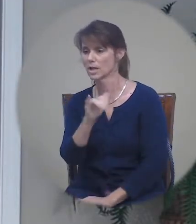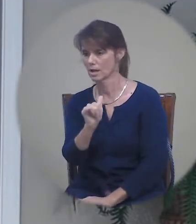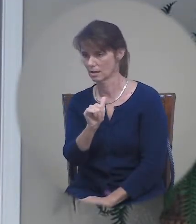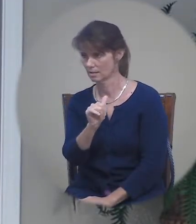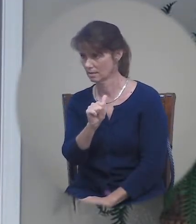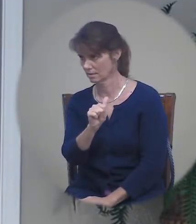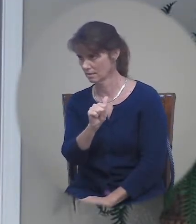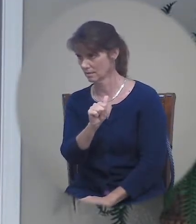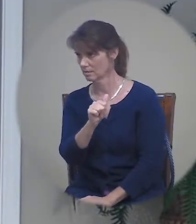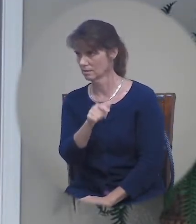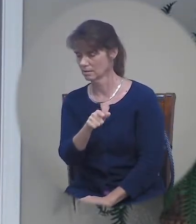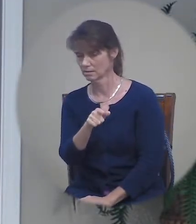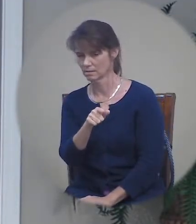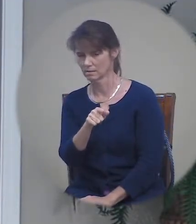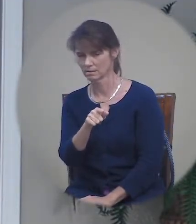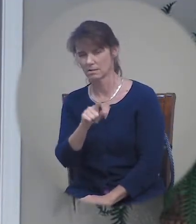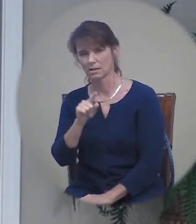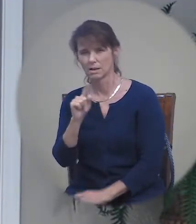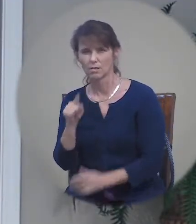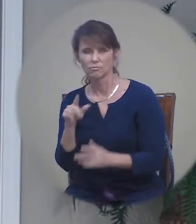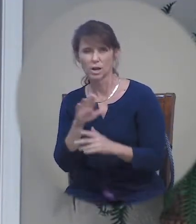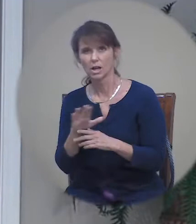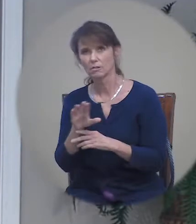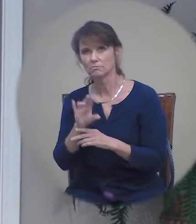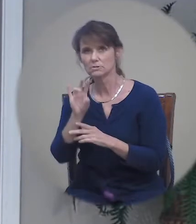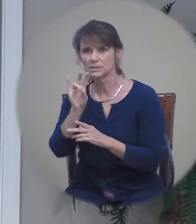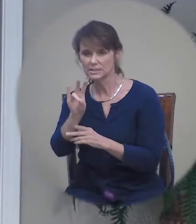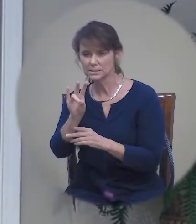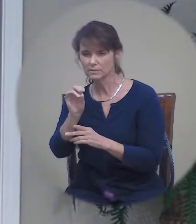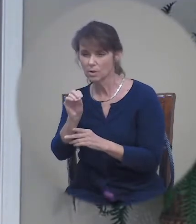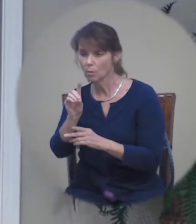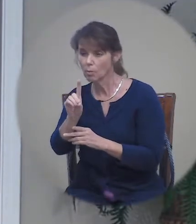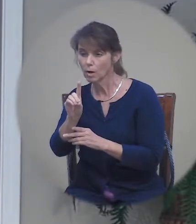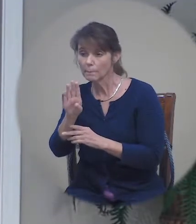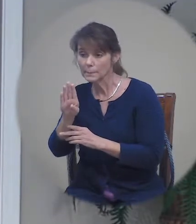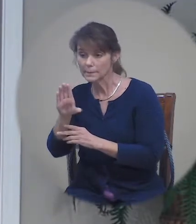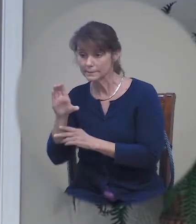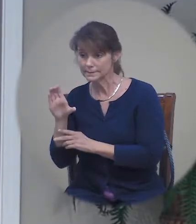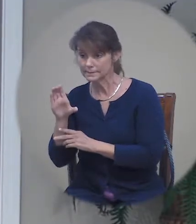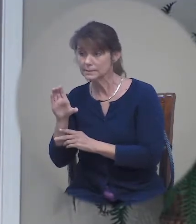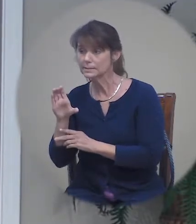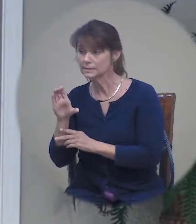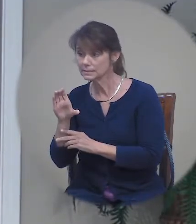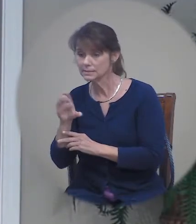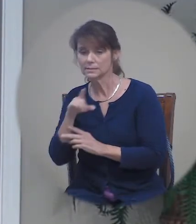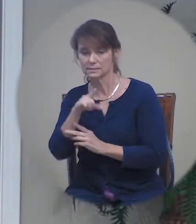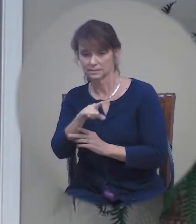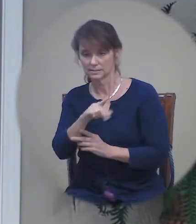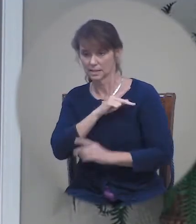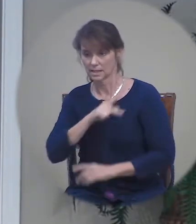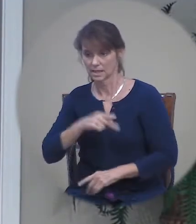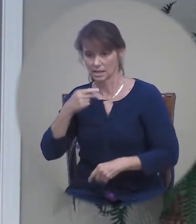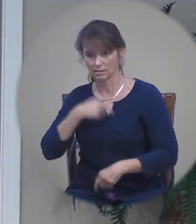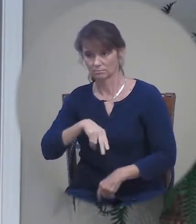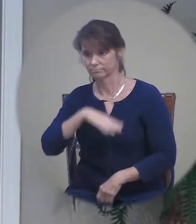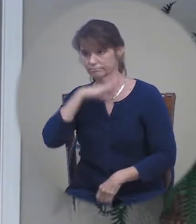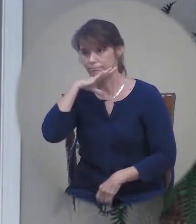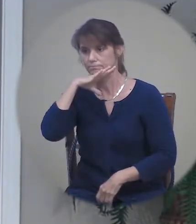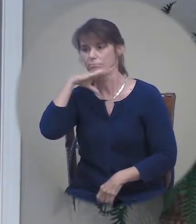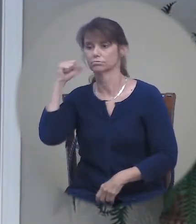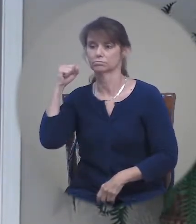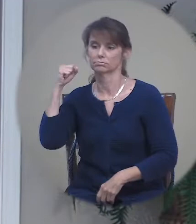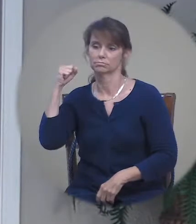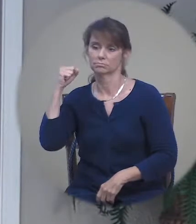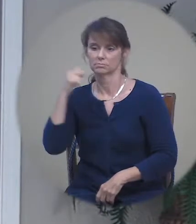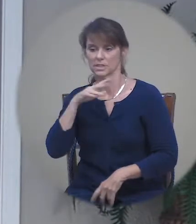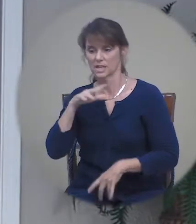until really to about 701 BC, and Sennacherib gets fed up and he invades Judah. The fact of the matter is,